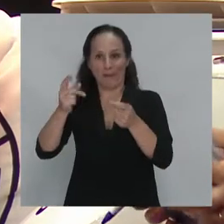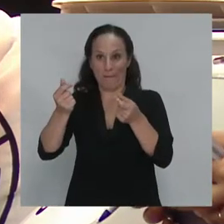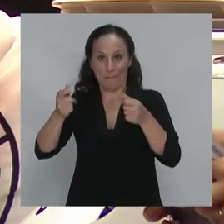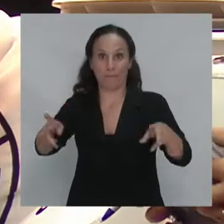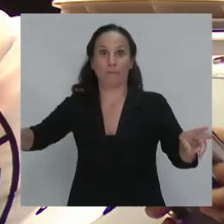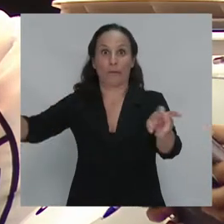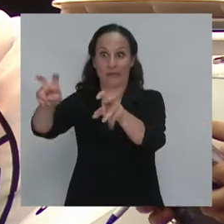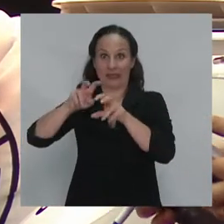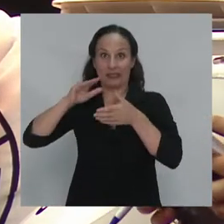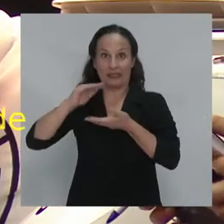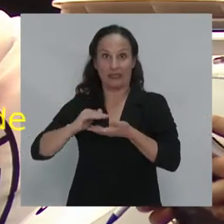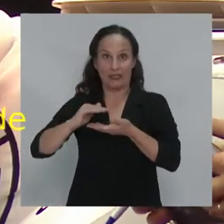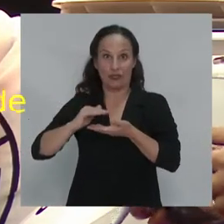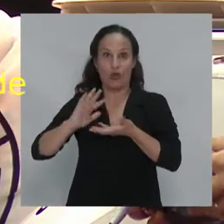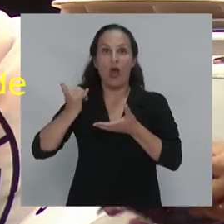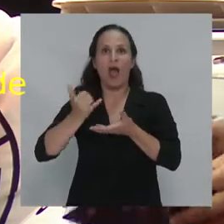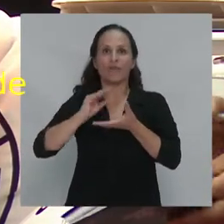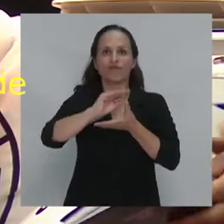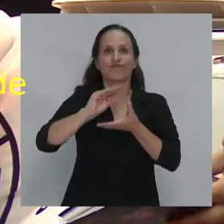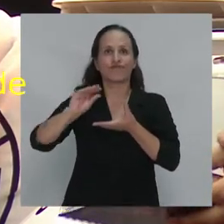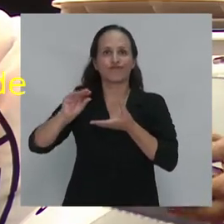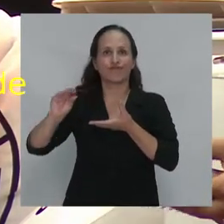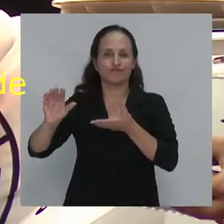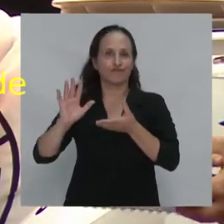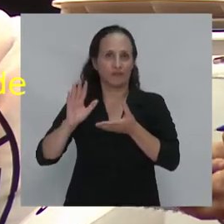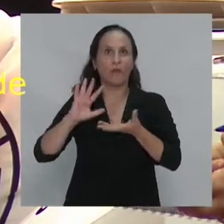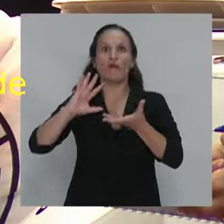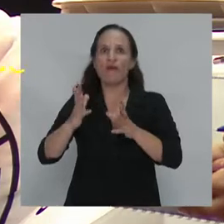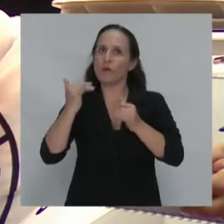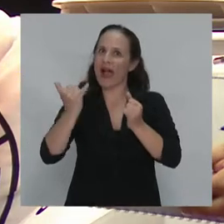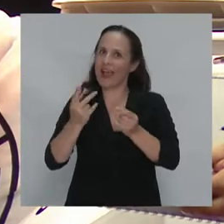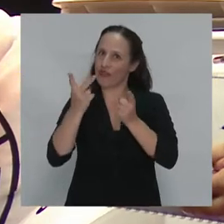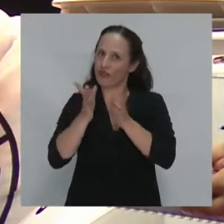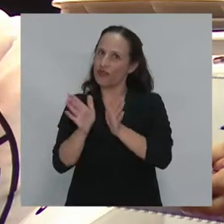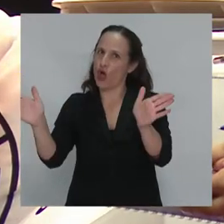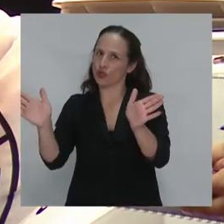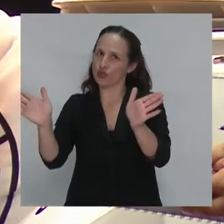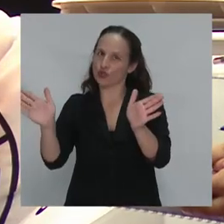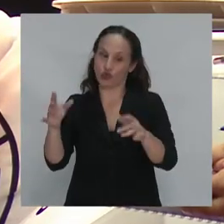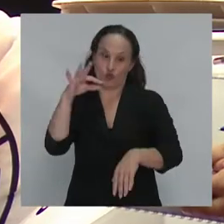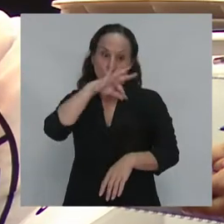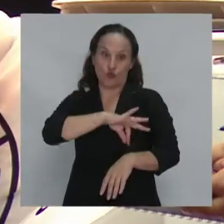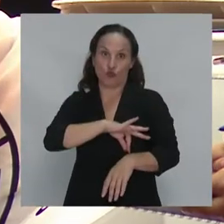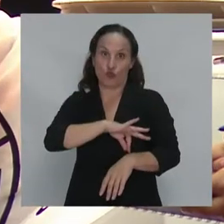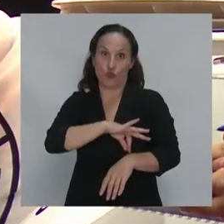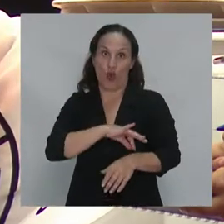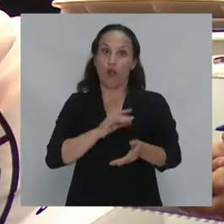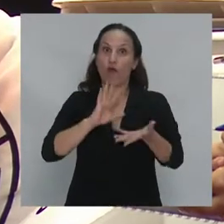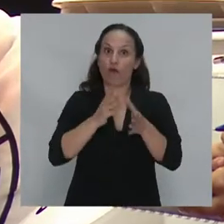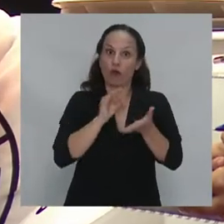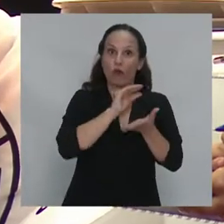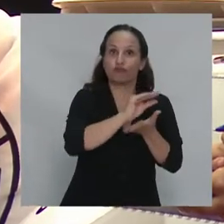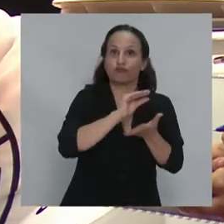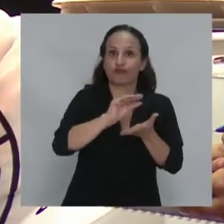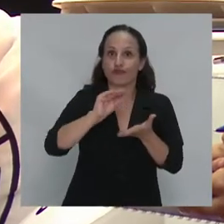everywhere in the advanced world a distribution of wages and a distribution of property income which comes from profits